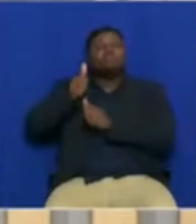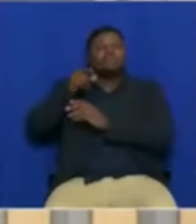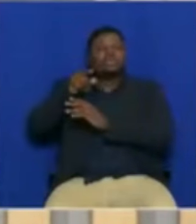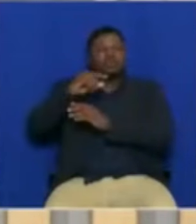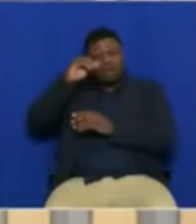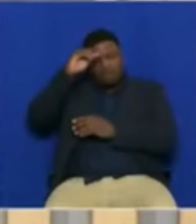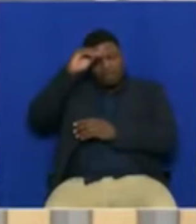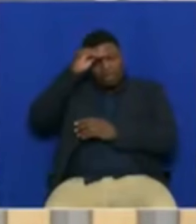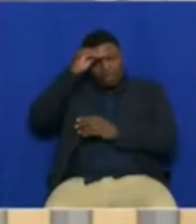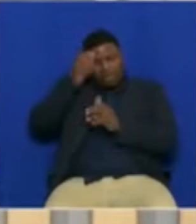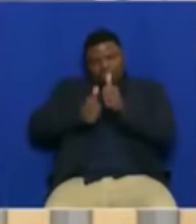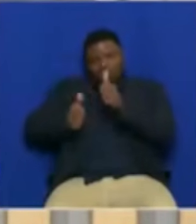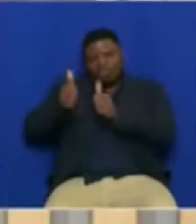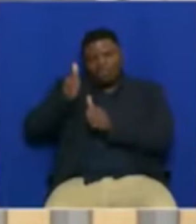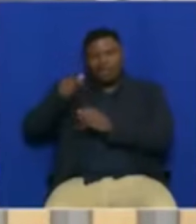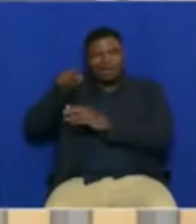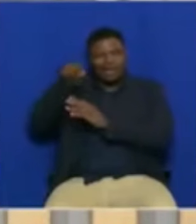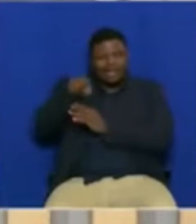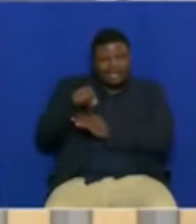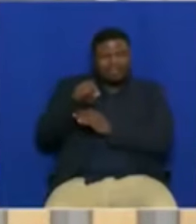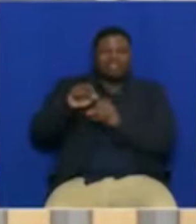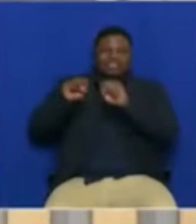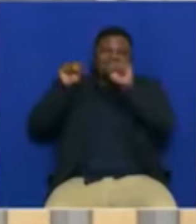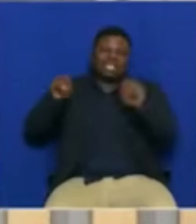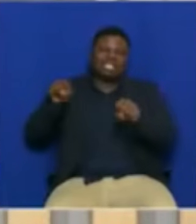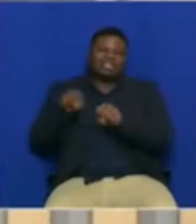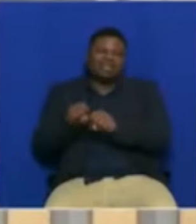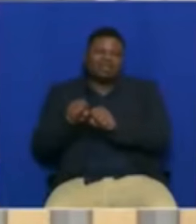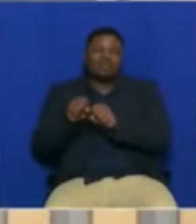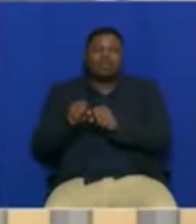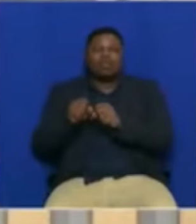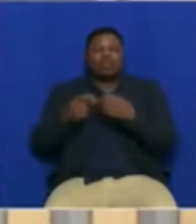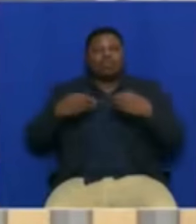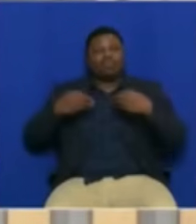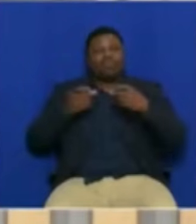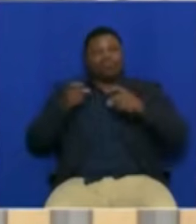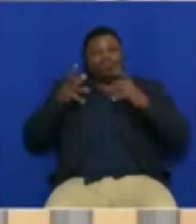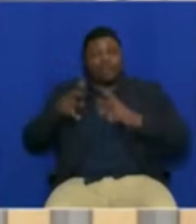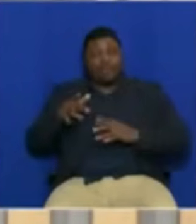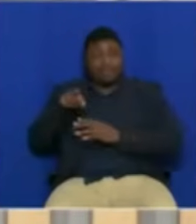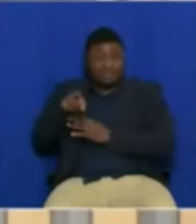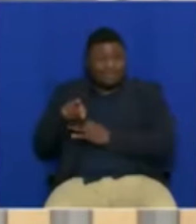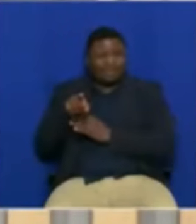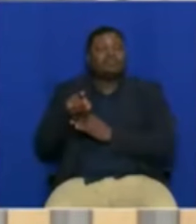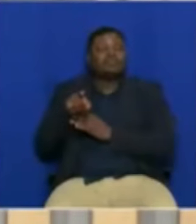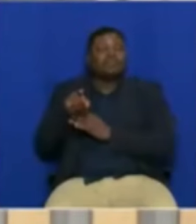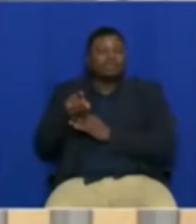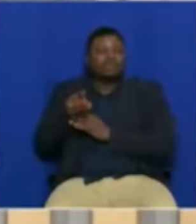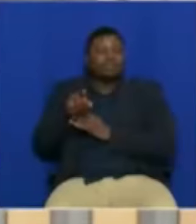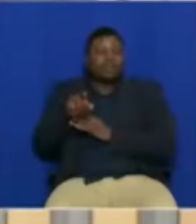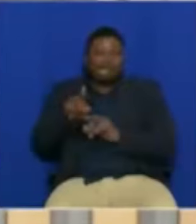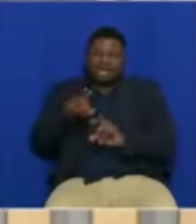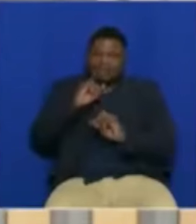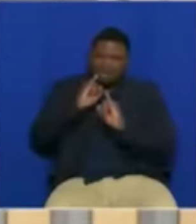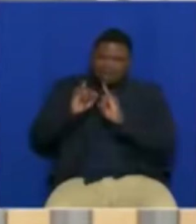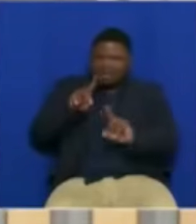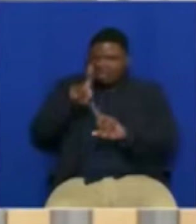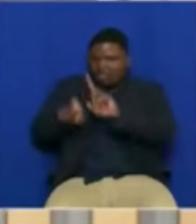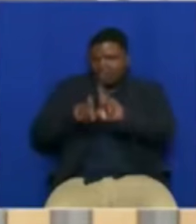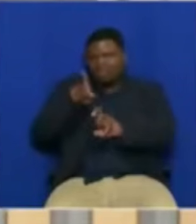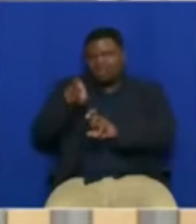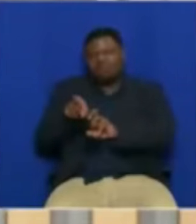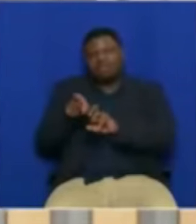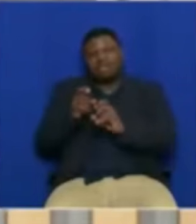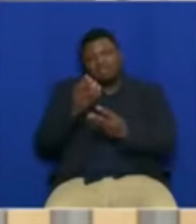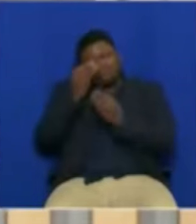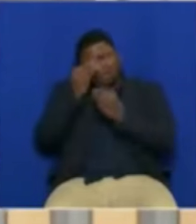further information? And that's when she responded to me to say, no, I'm not an investigating officer or whatever, but we leave it